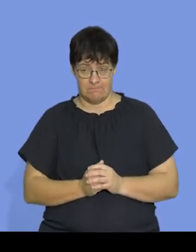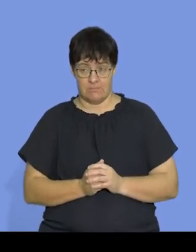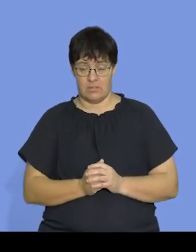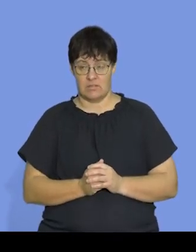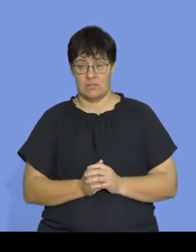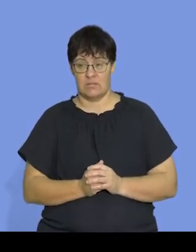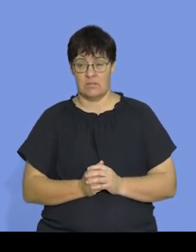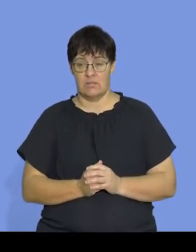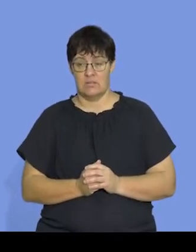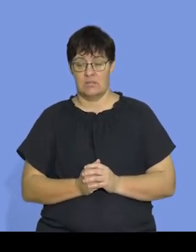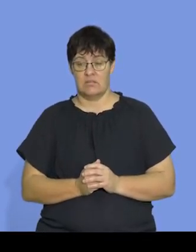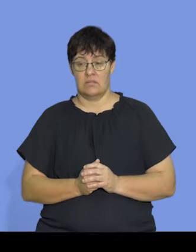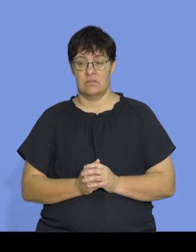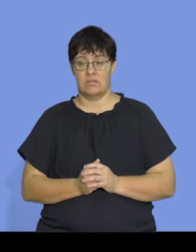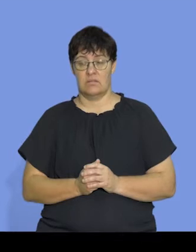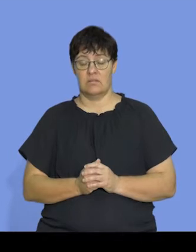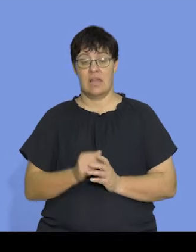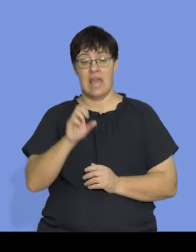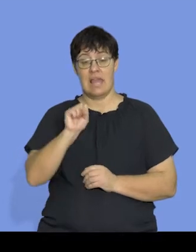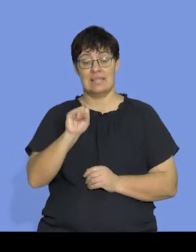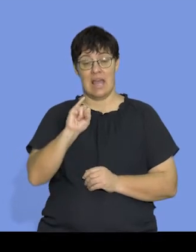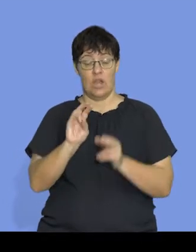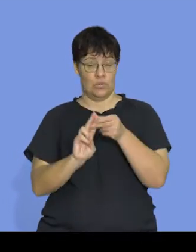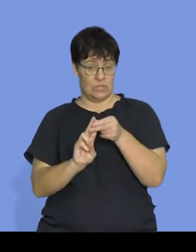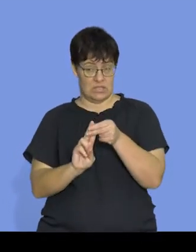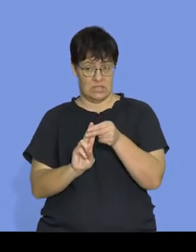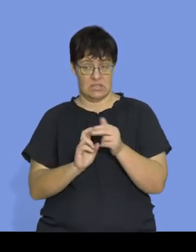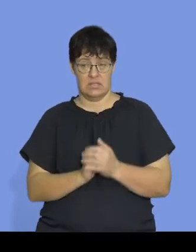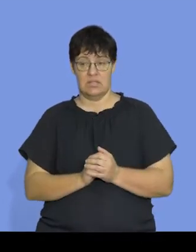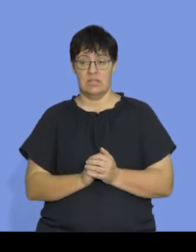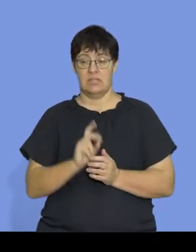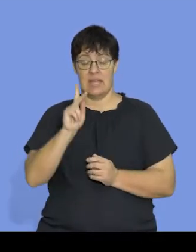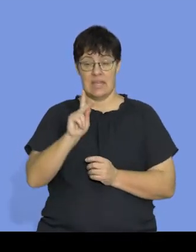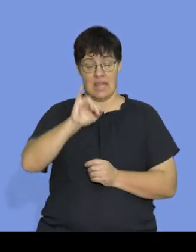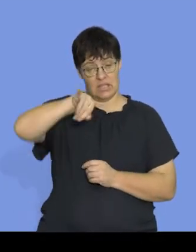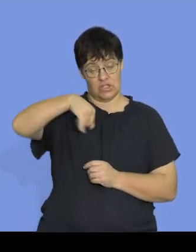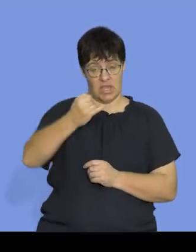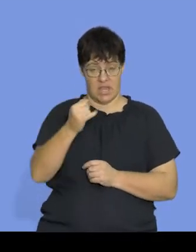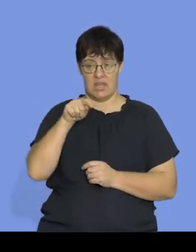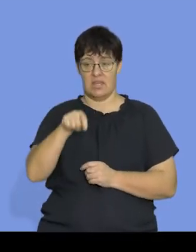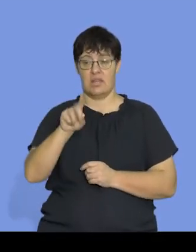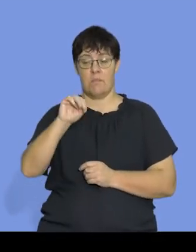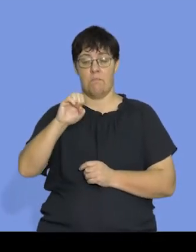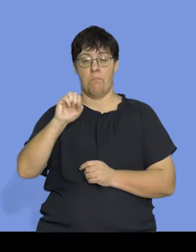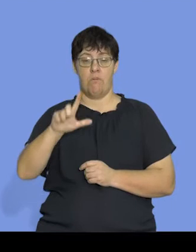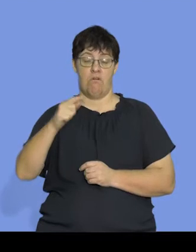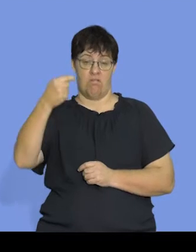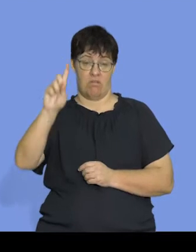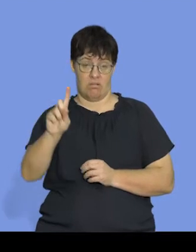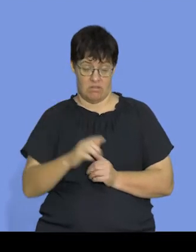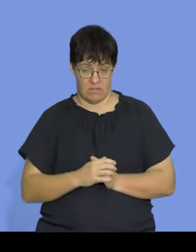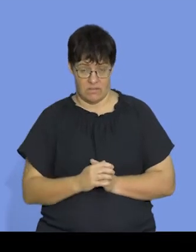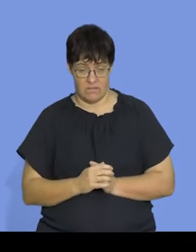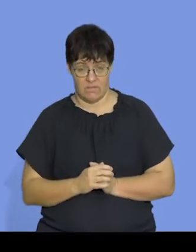Right, so the SI unit again of enthalpy change or change in enthalpy is kilojoule